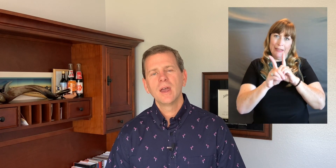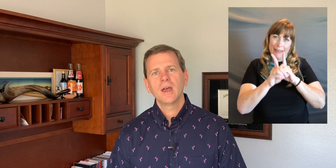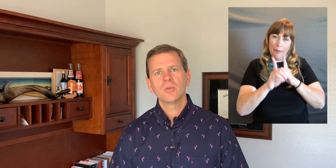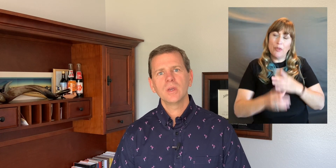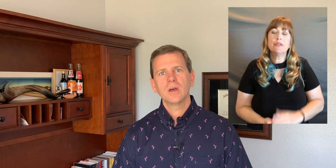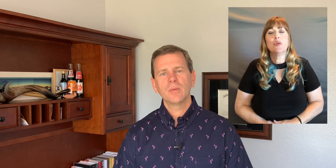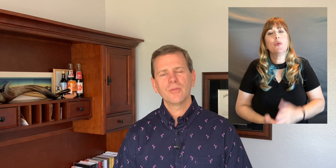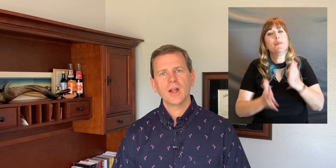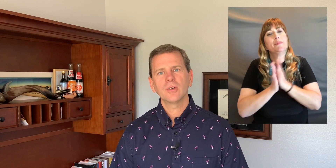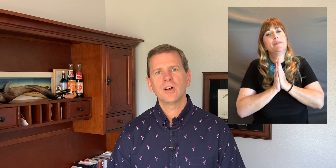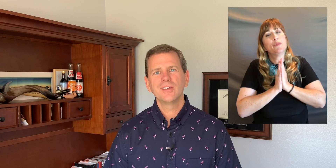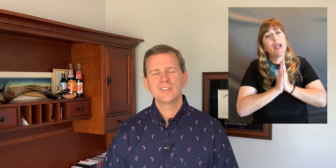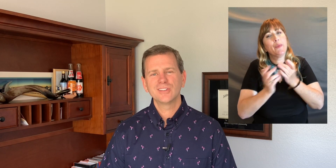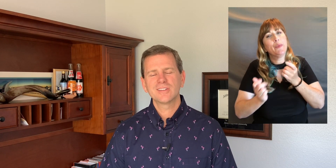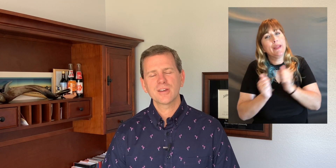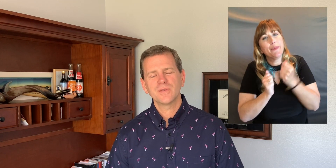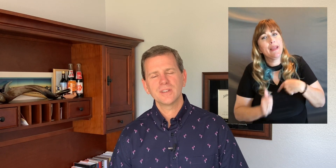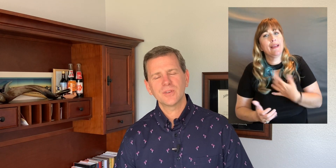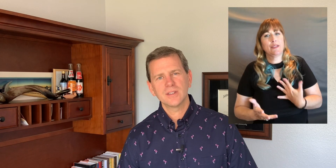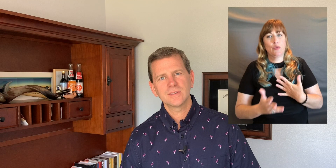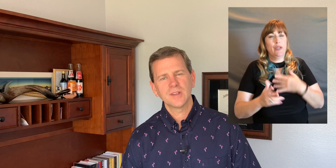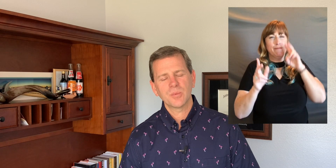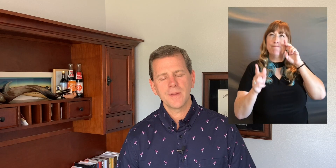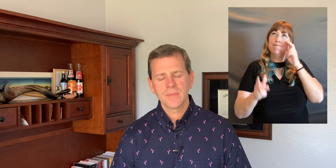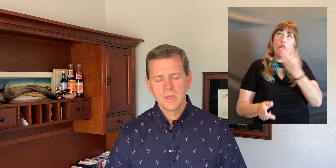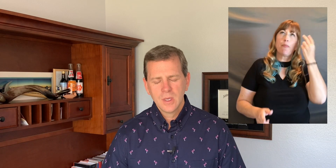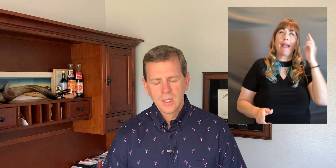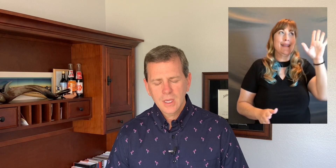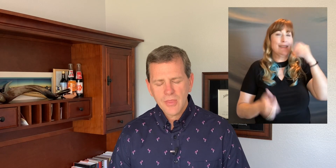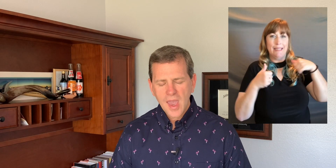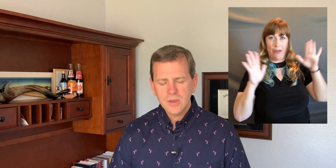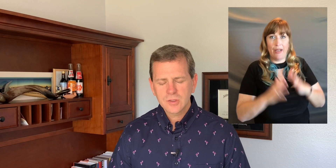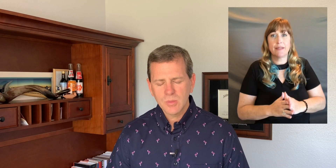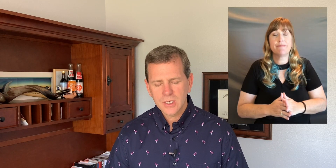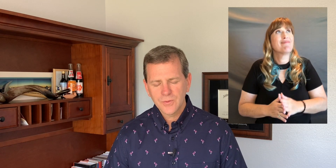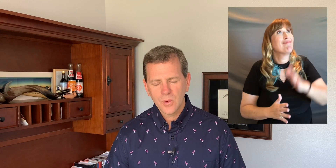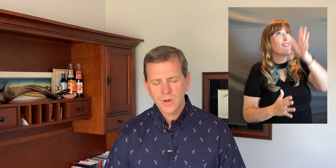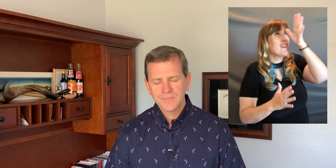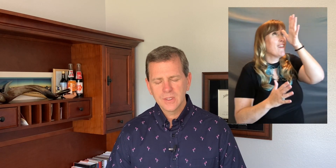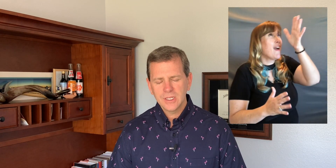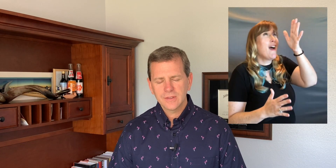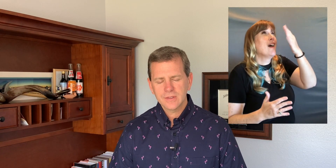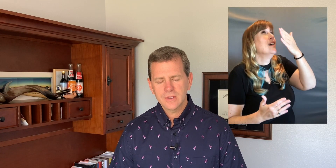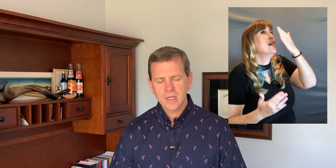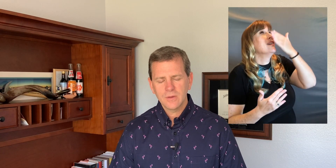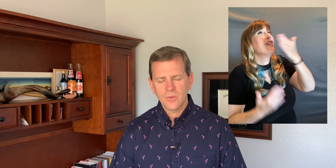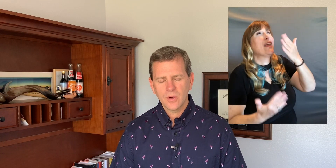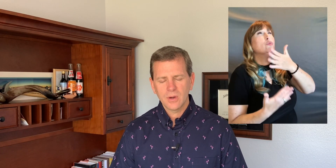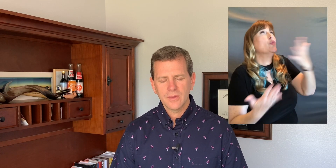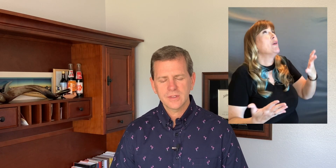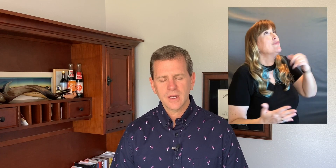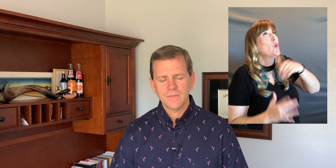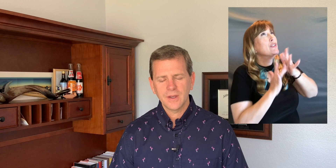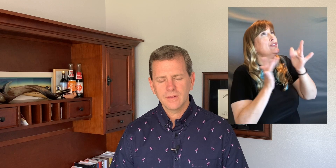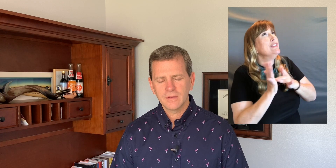me as we reflect on Jesus' sacrifice for us. Let's pray. God, thank you so much for Jesus, and thank you for